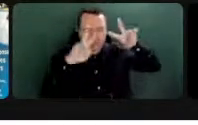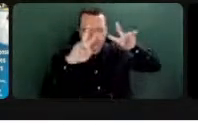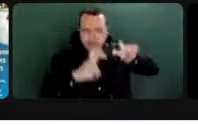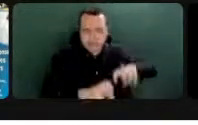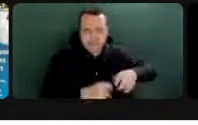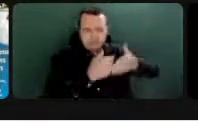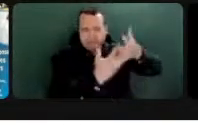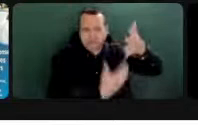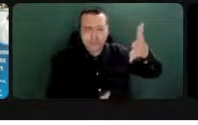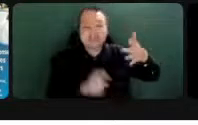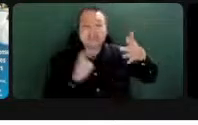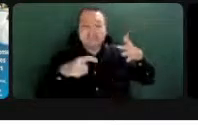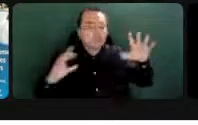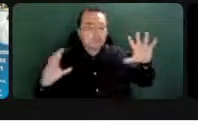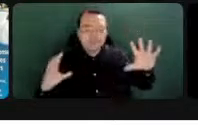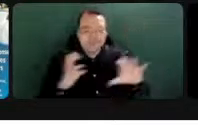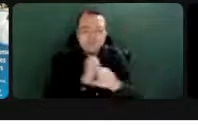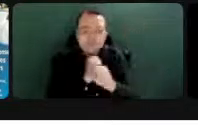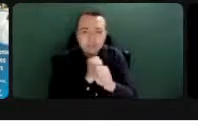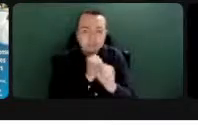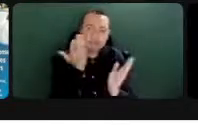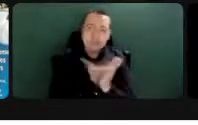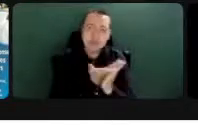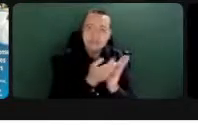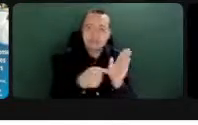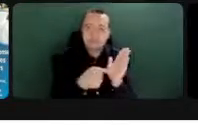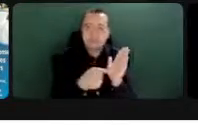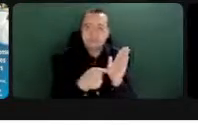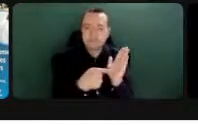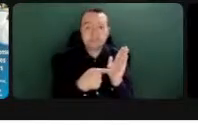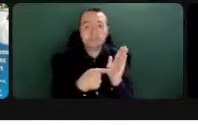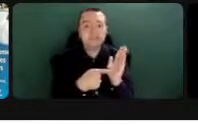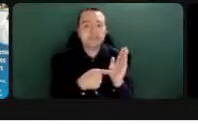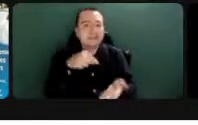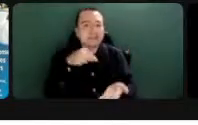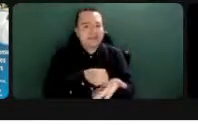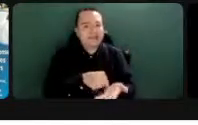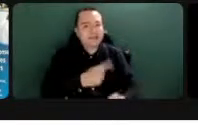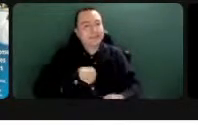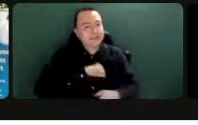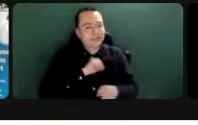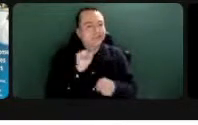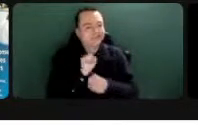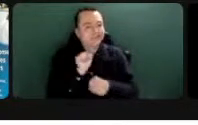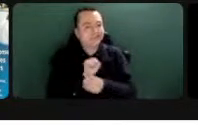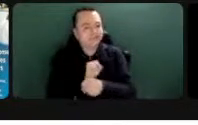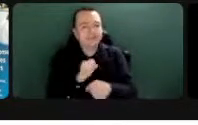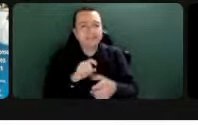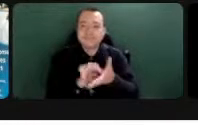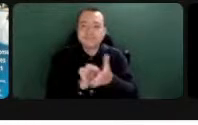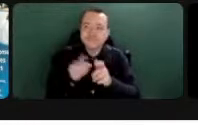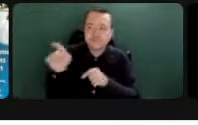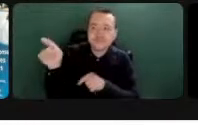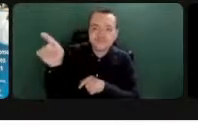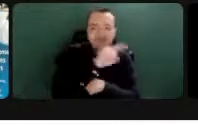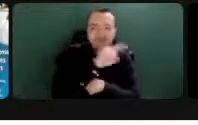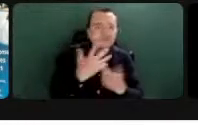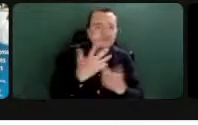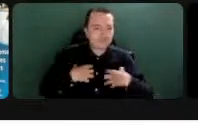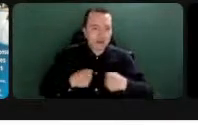this work on the Resilient Health Systems Collection, making accessible summaries of the evidence.